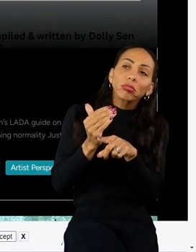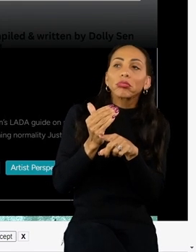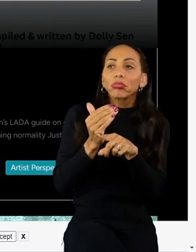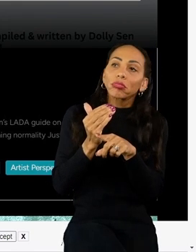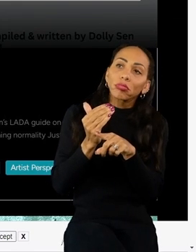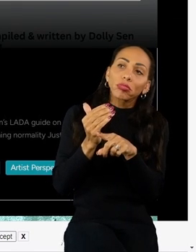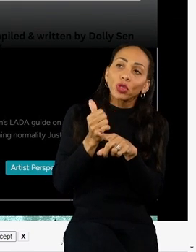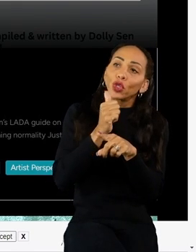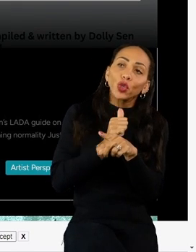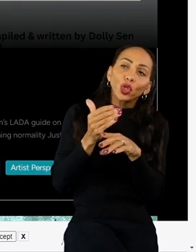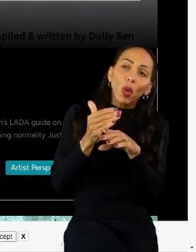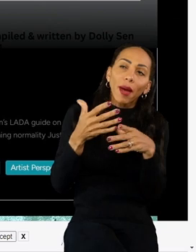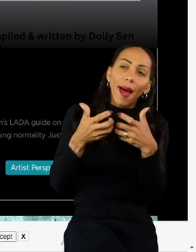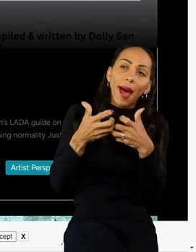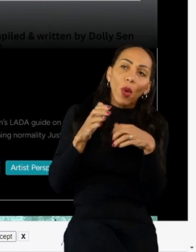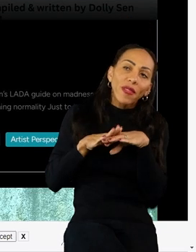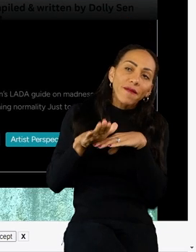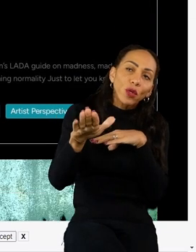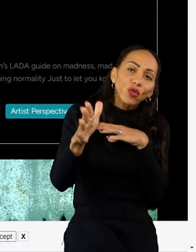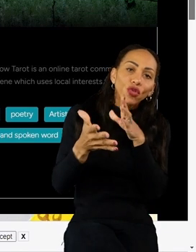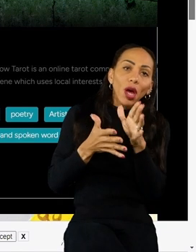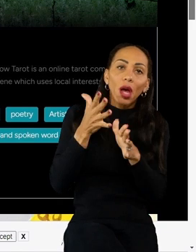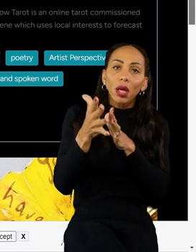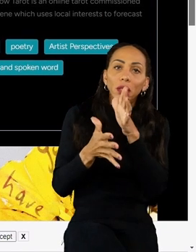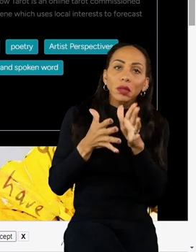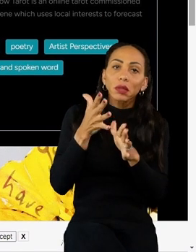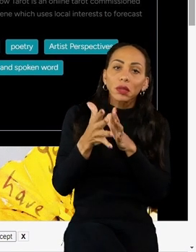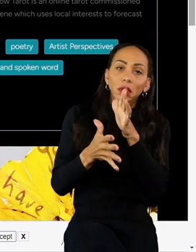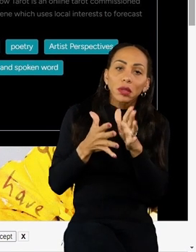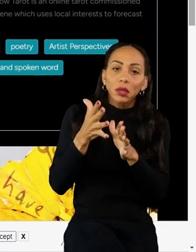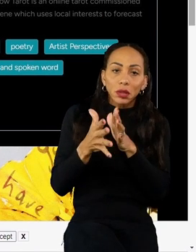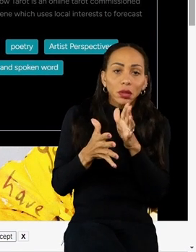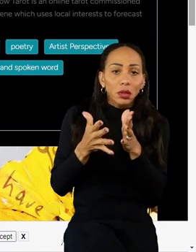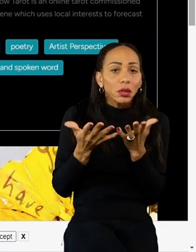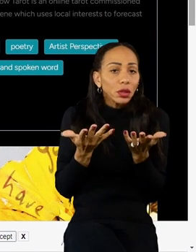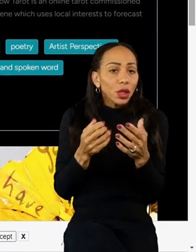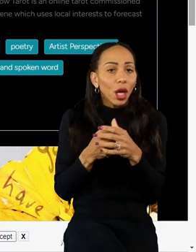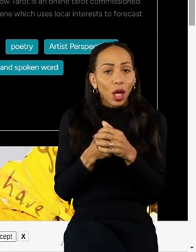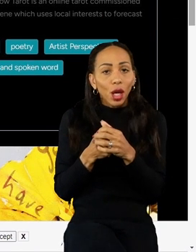the work that is created and the potential for that to go further in the future.